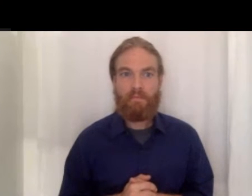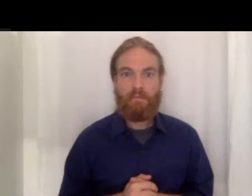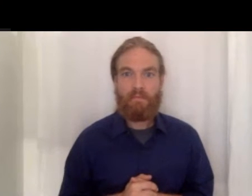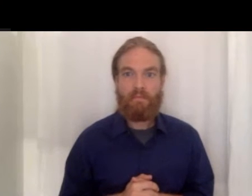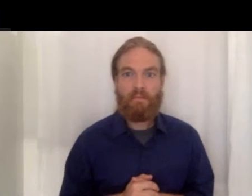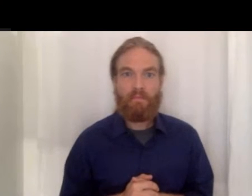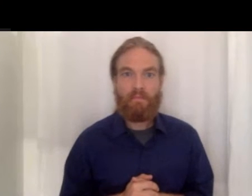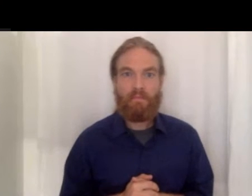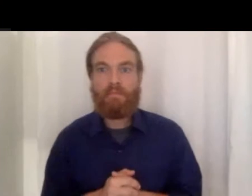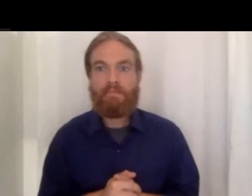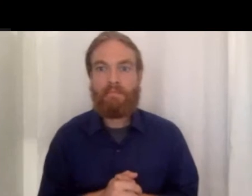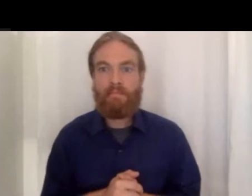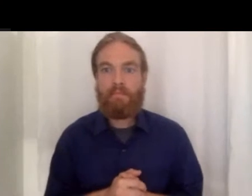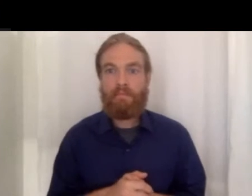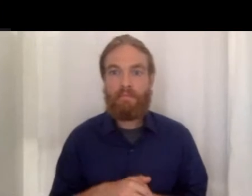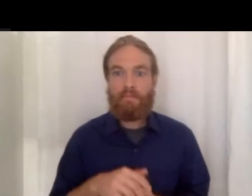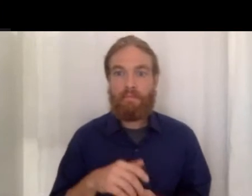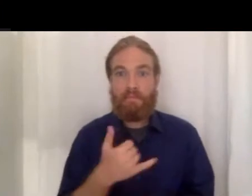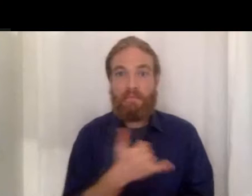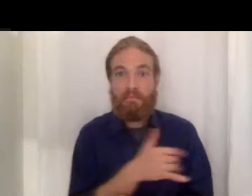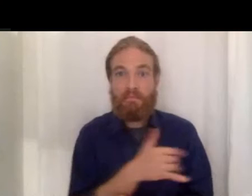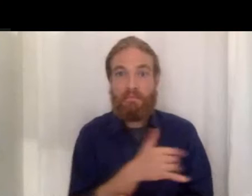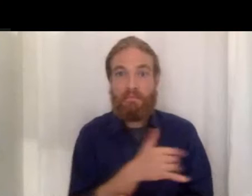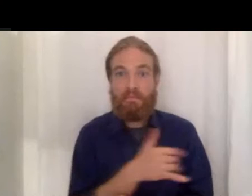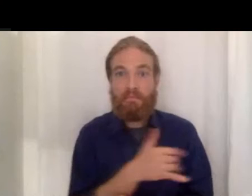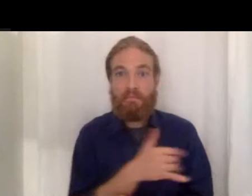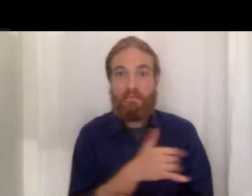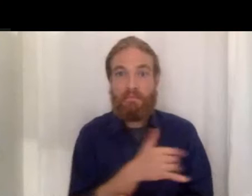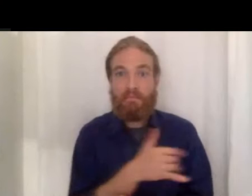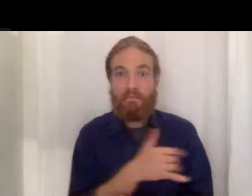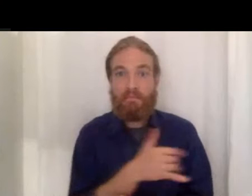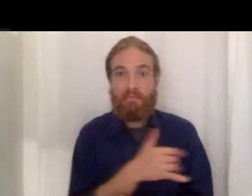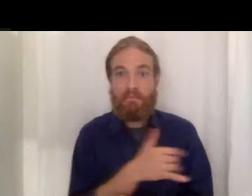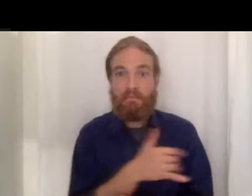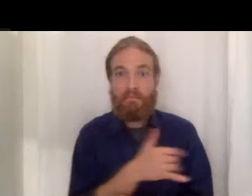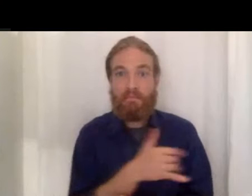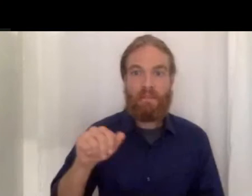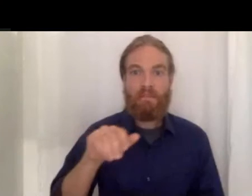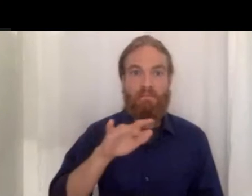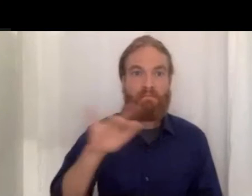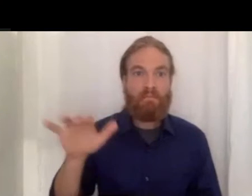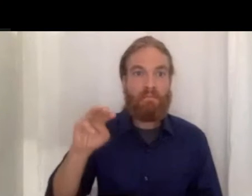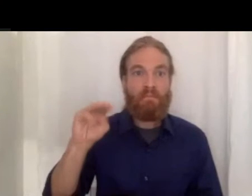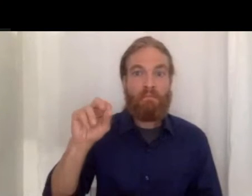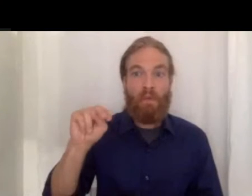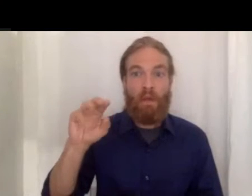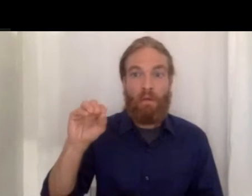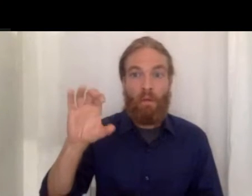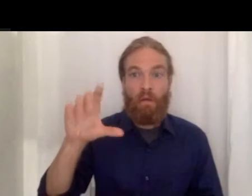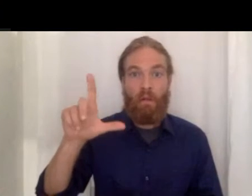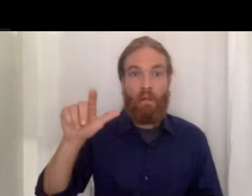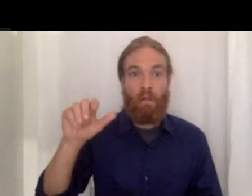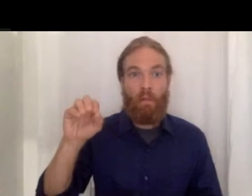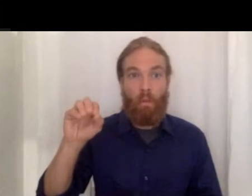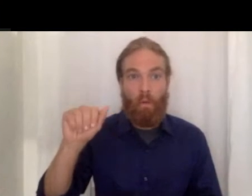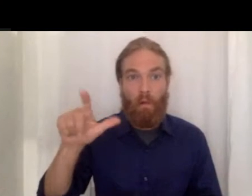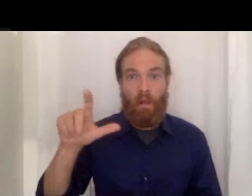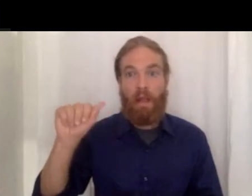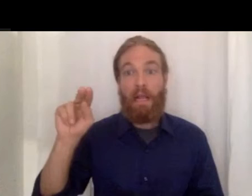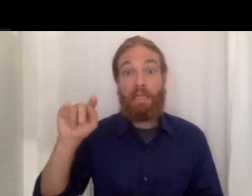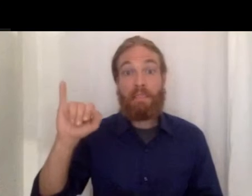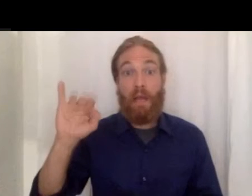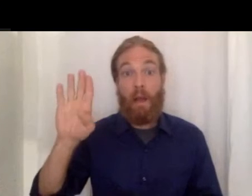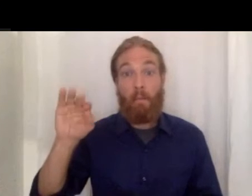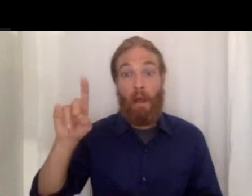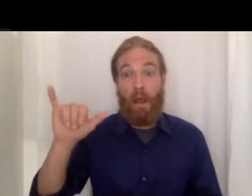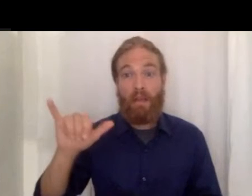much attention and is pretty exciting. It is a laboratory-made molecule that acts as a substitute for